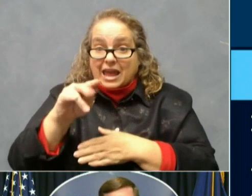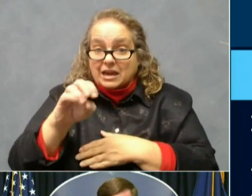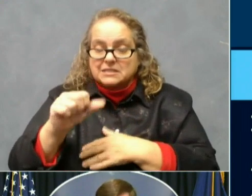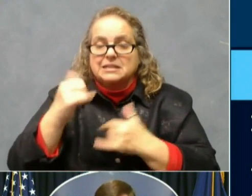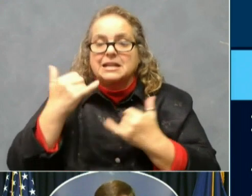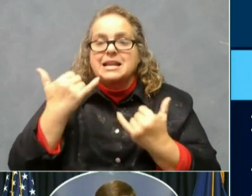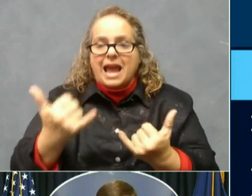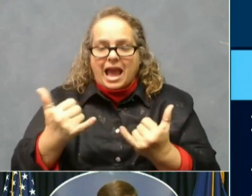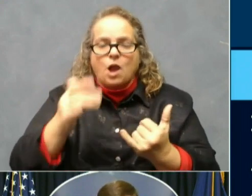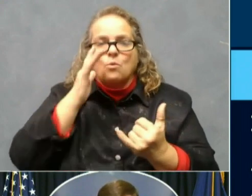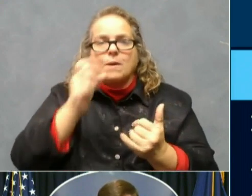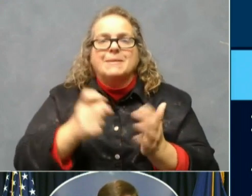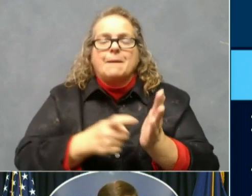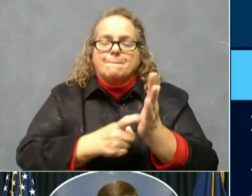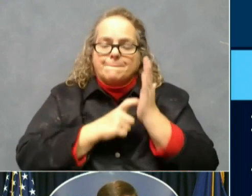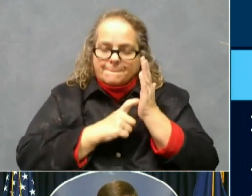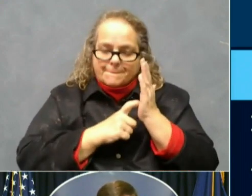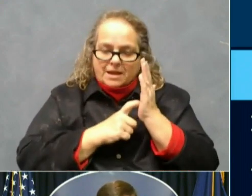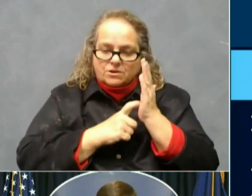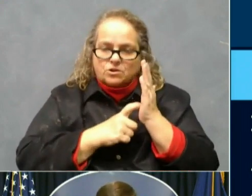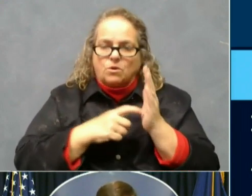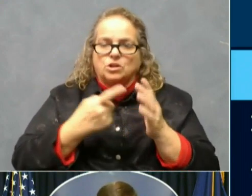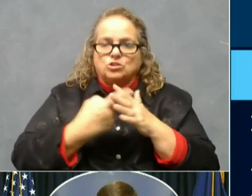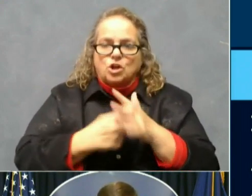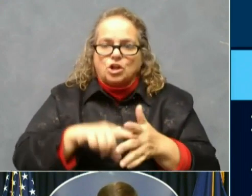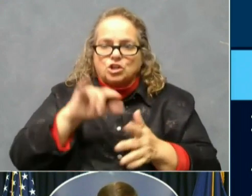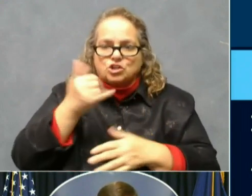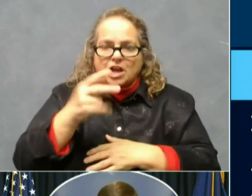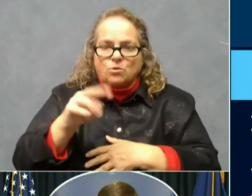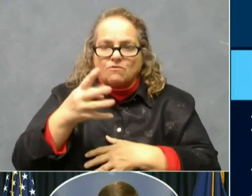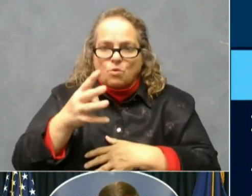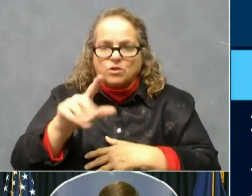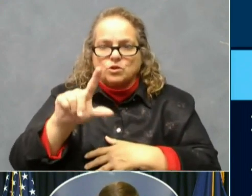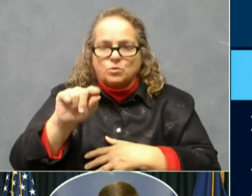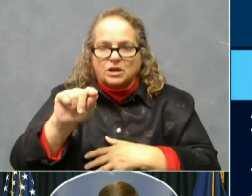starting January 4th, 2021.